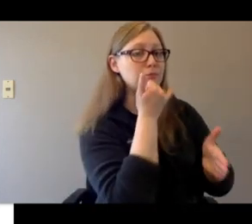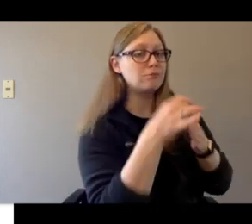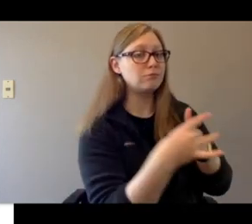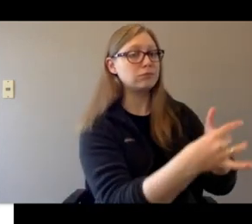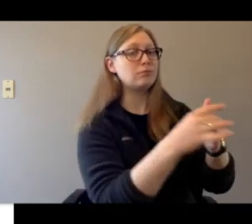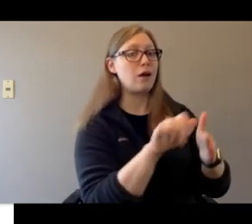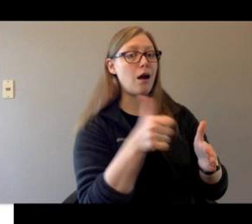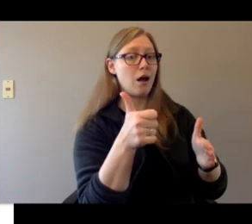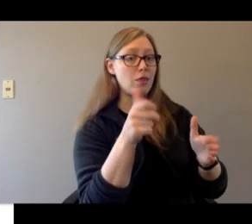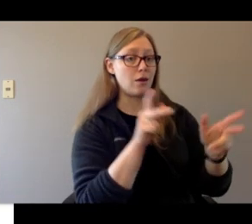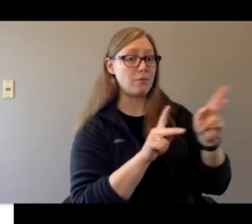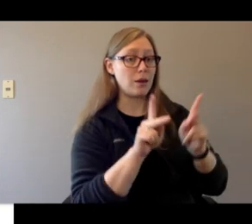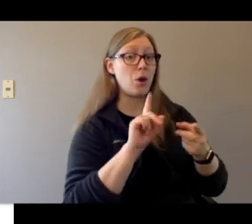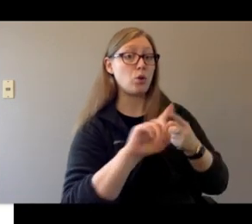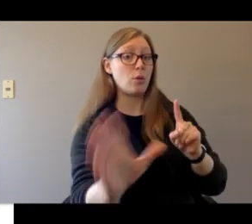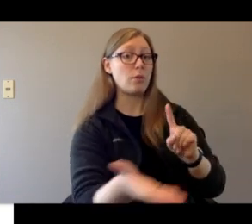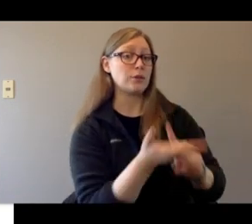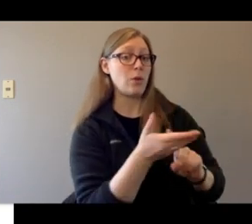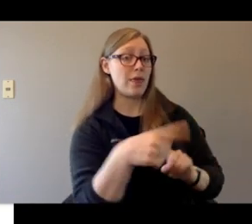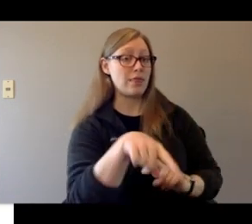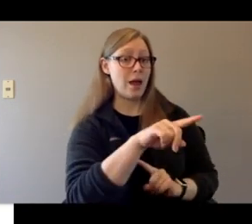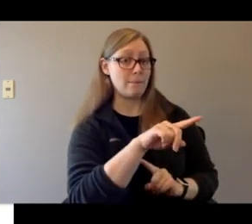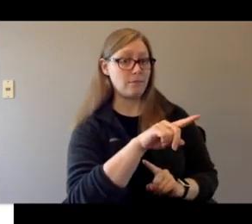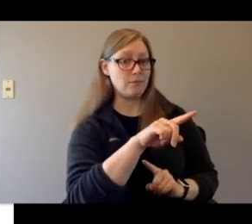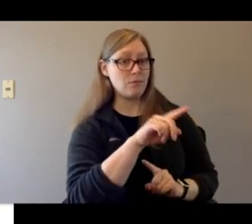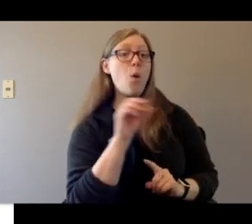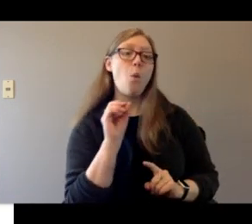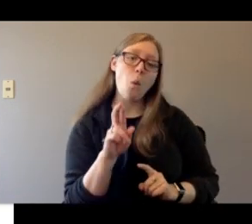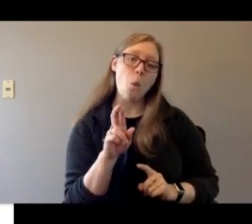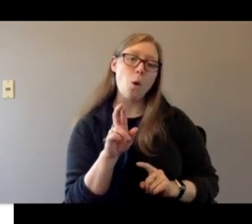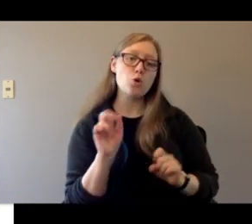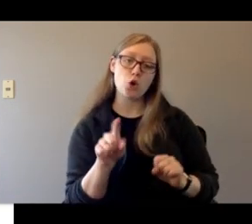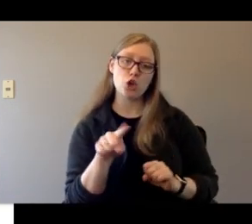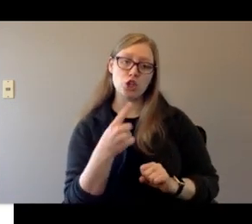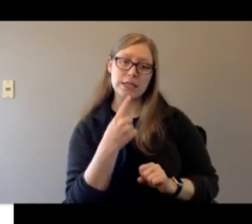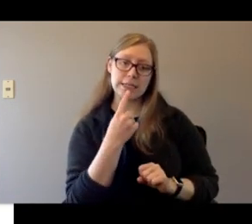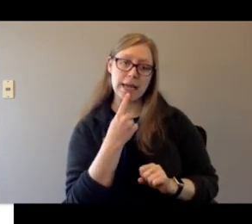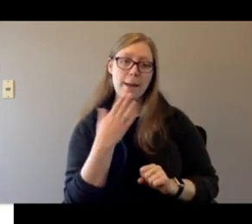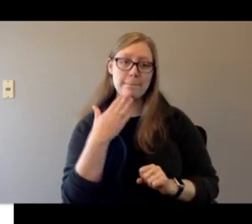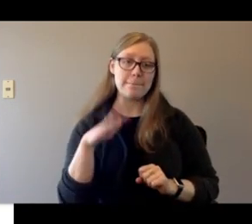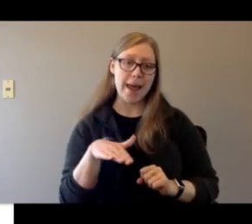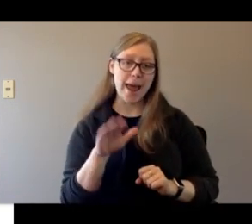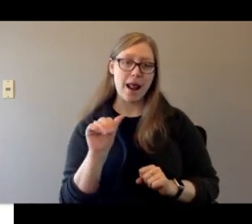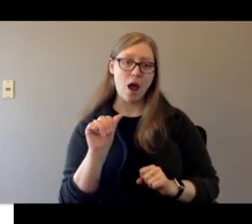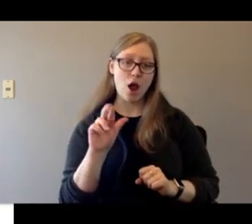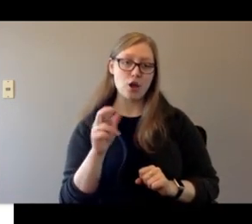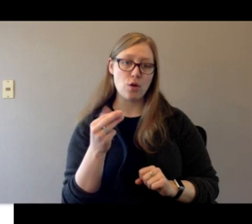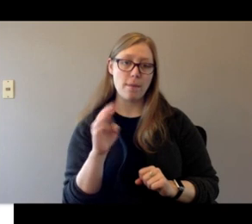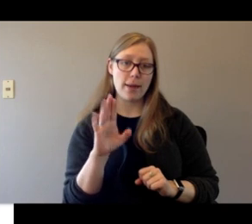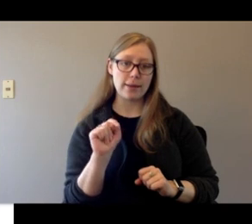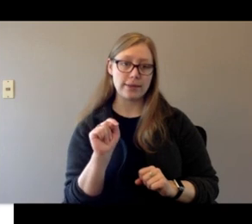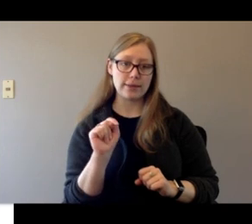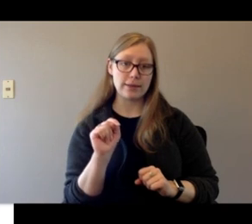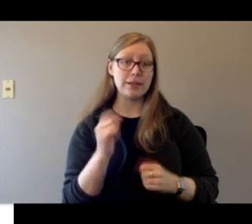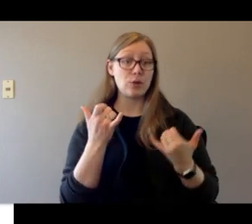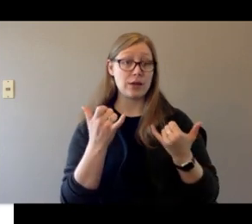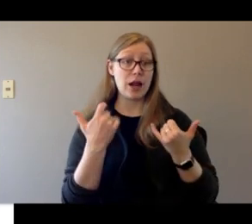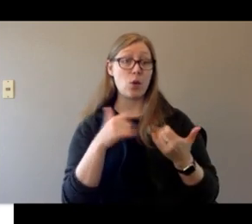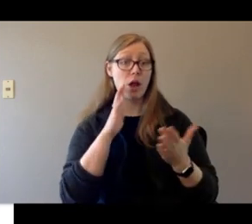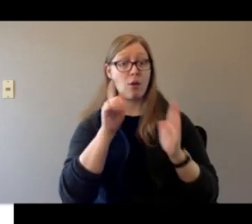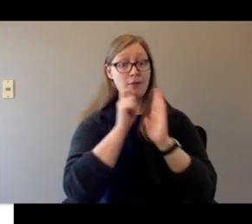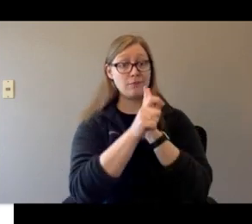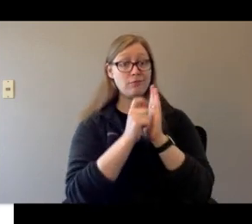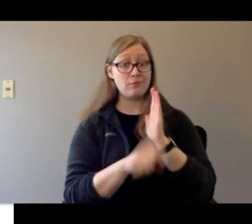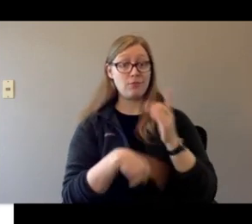in simpler terms, a bad argument. So today what we're going to do is we're going to take note of 10 different types of